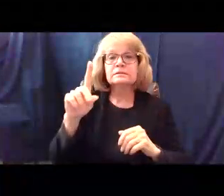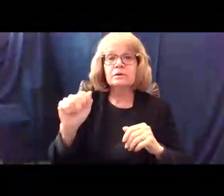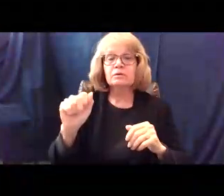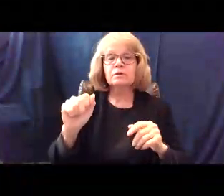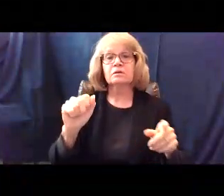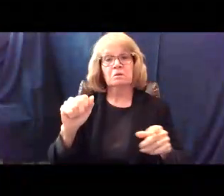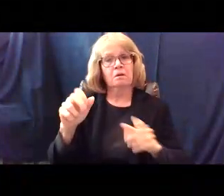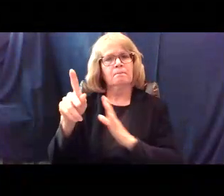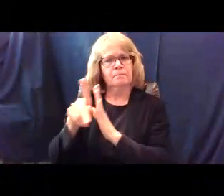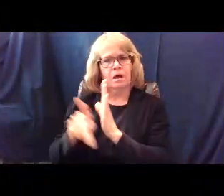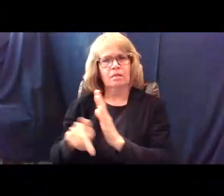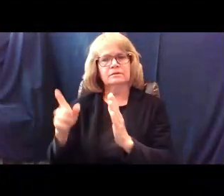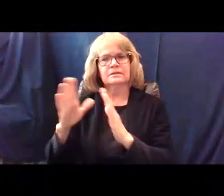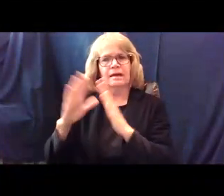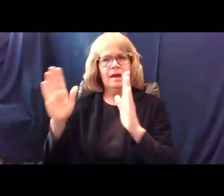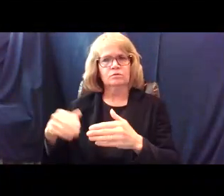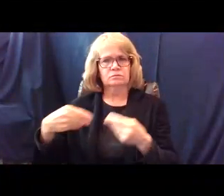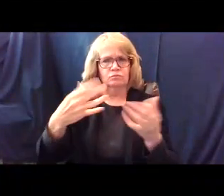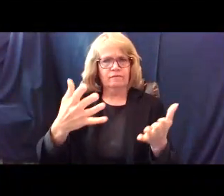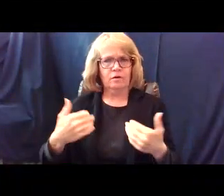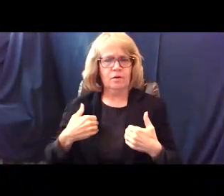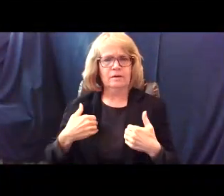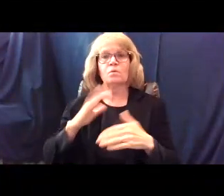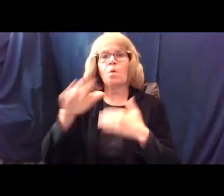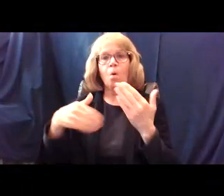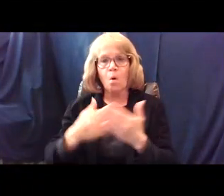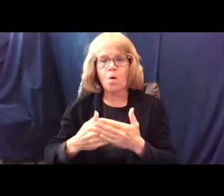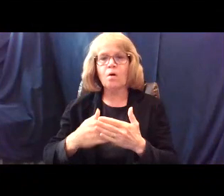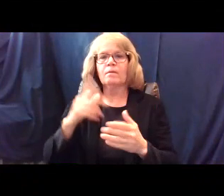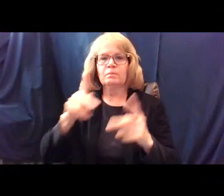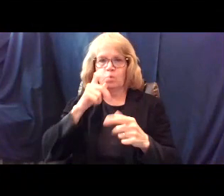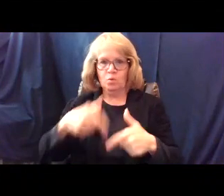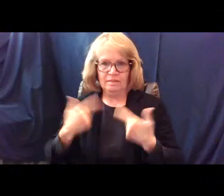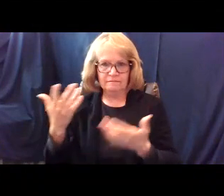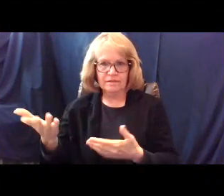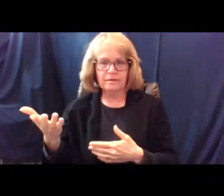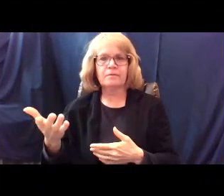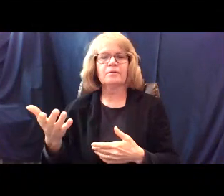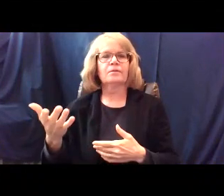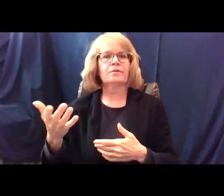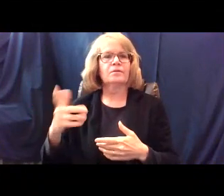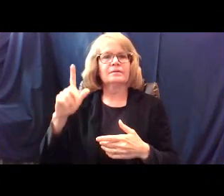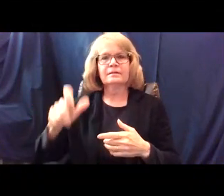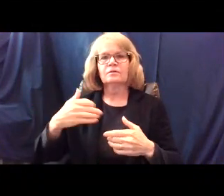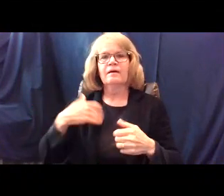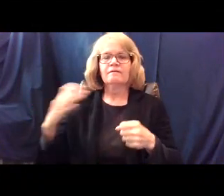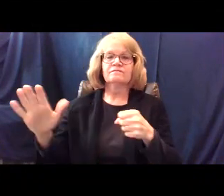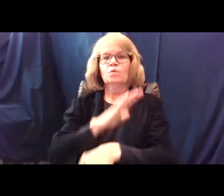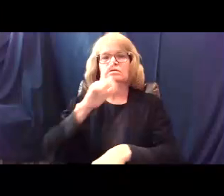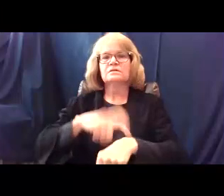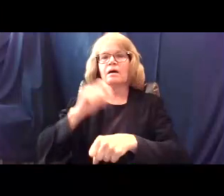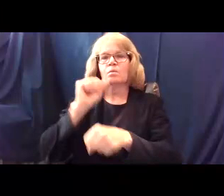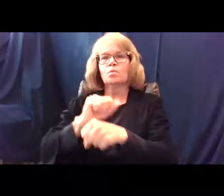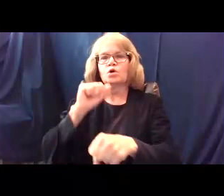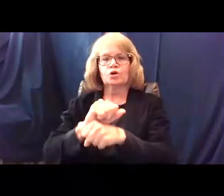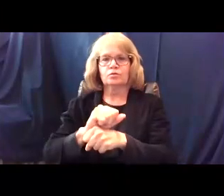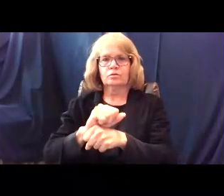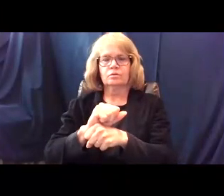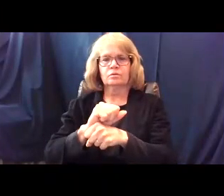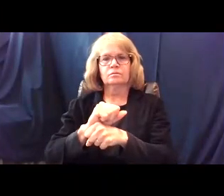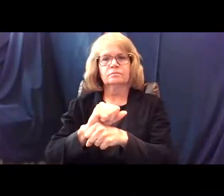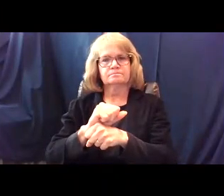policy that a housing provider has that all tenants need to have full-time employment. So we